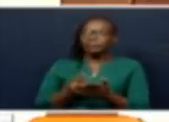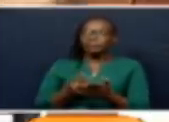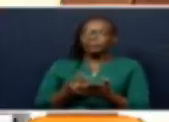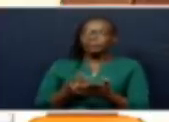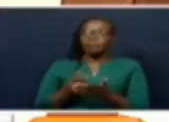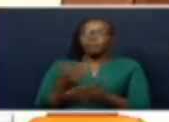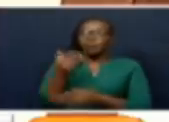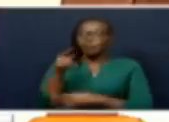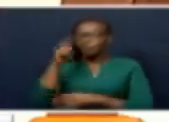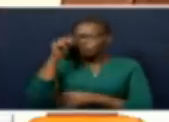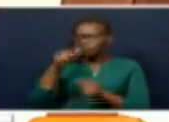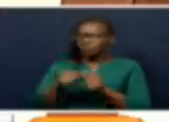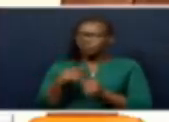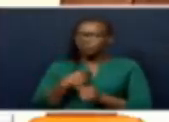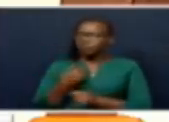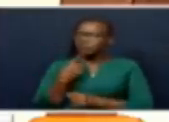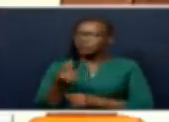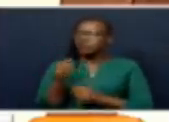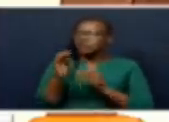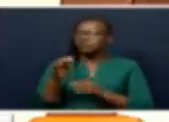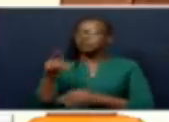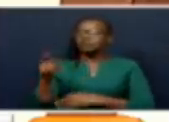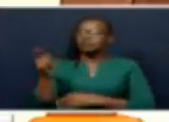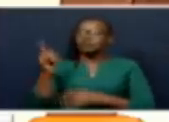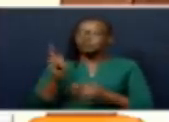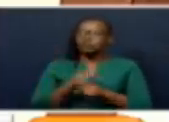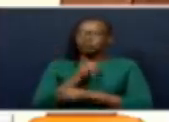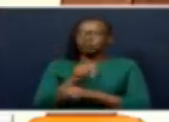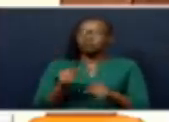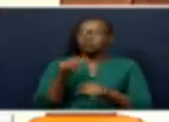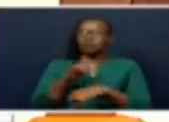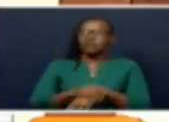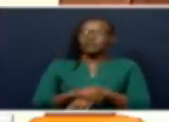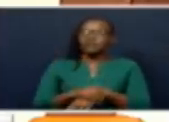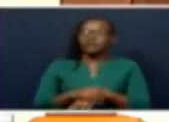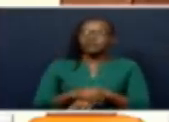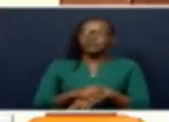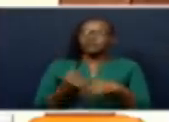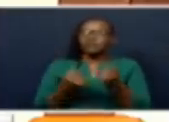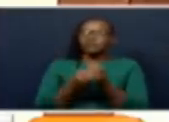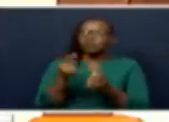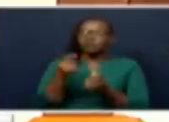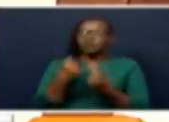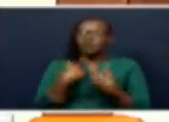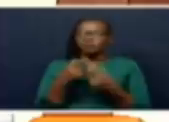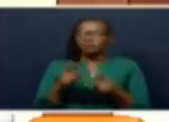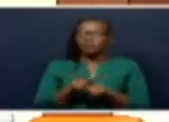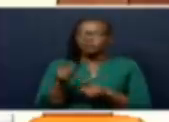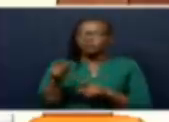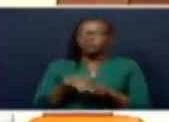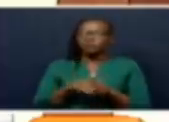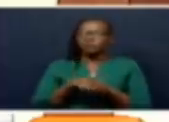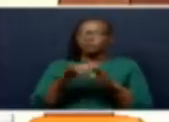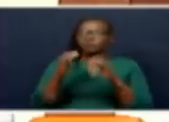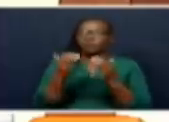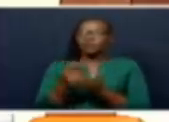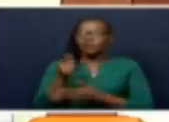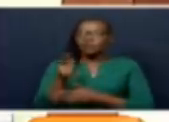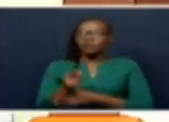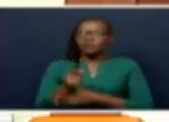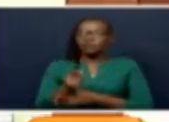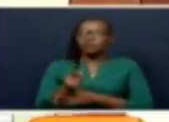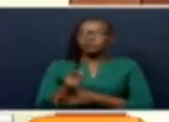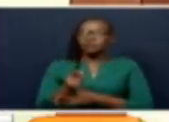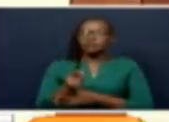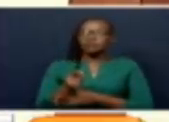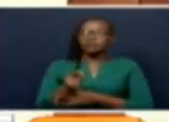Really? You remember I told you? Yes. If you can't be able to get the mom and support you have, and you are in that particular position, there are, you know,